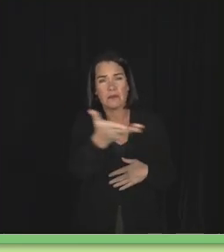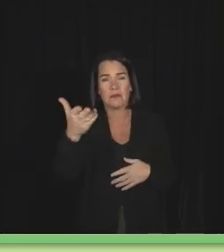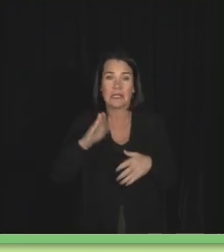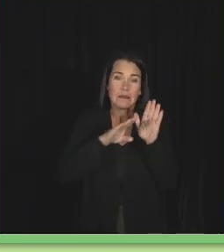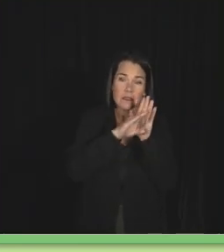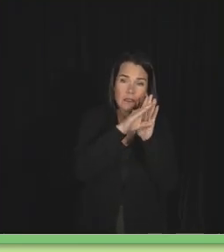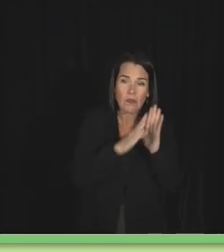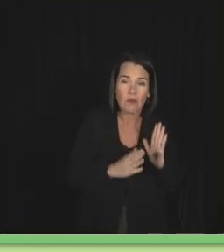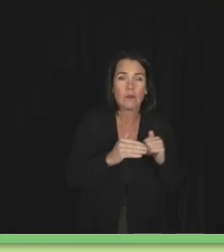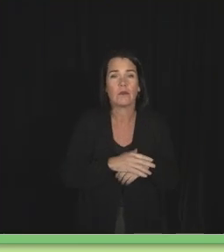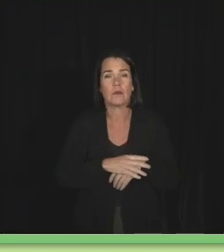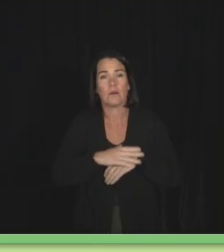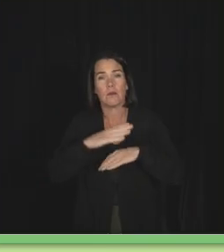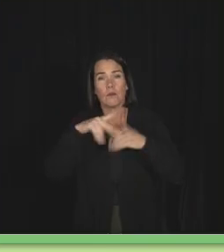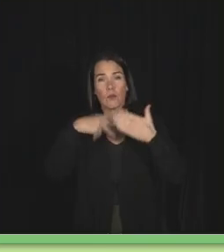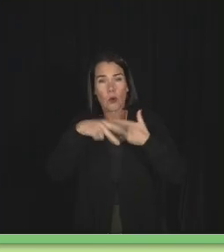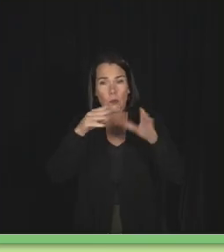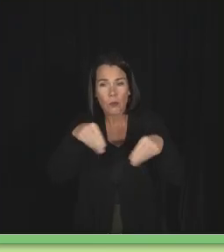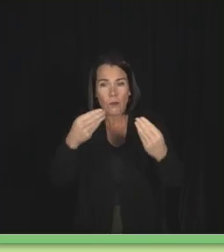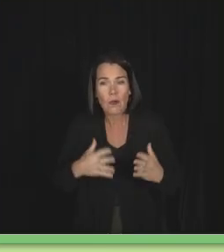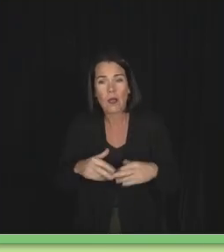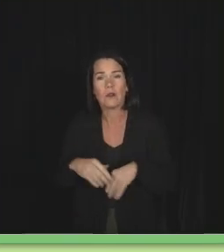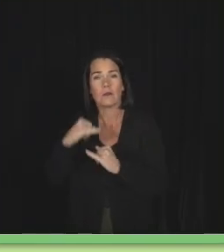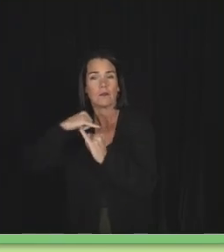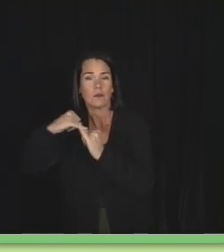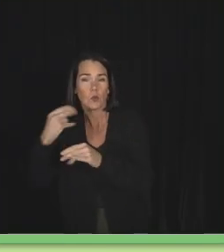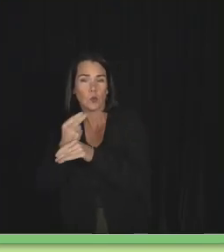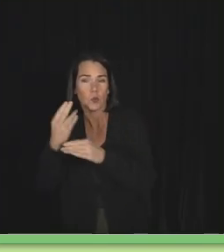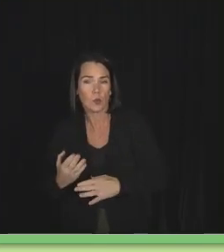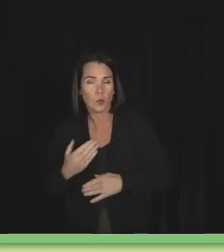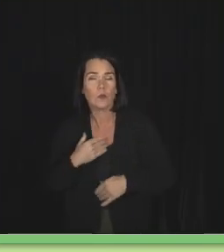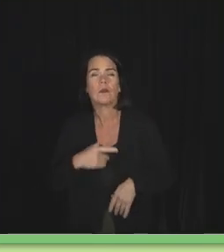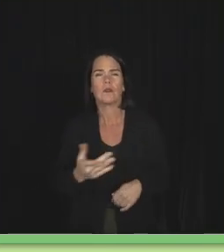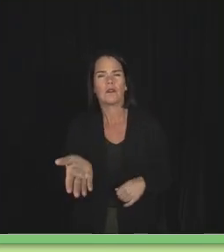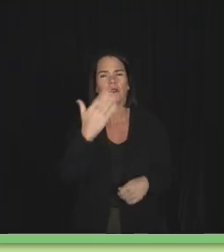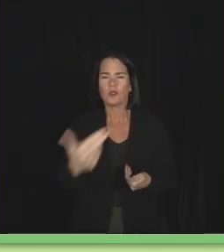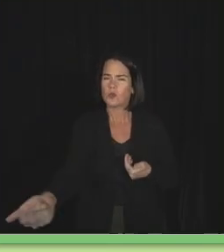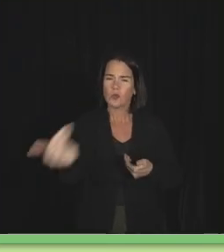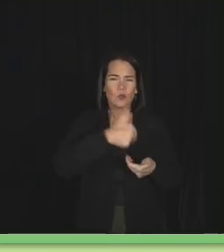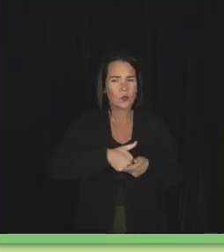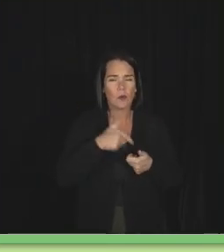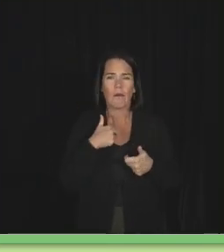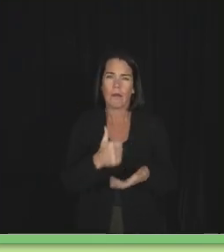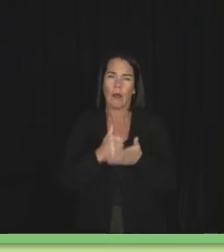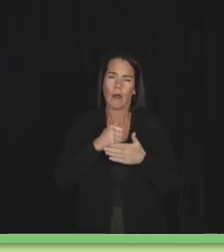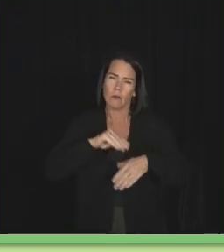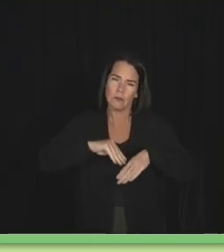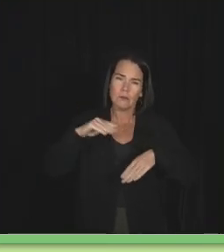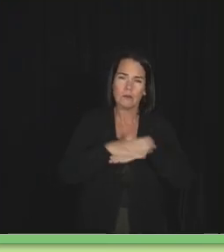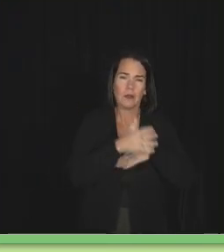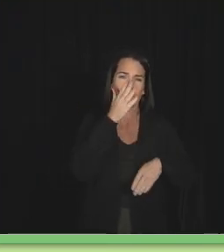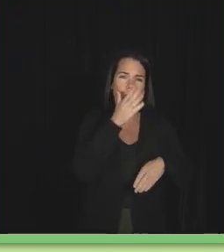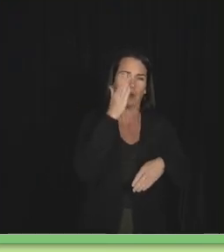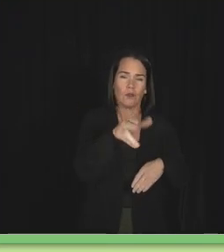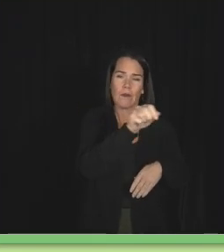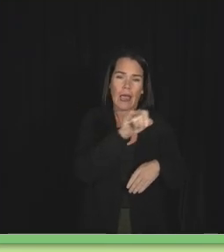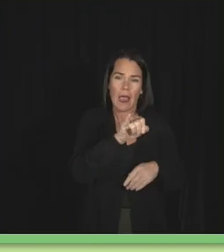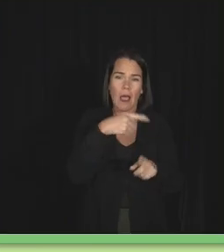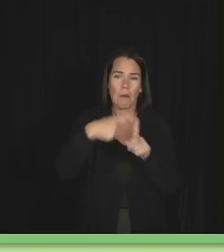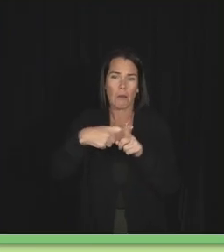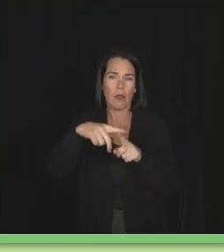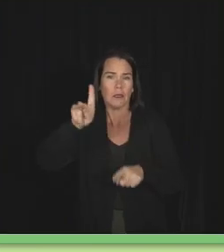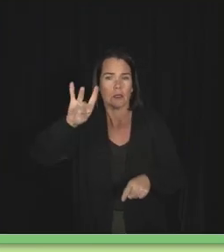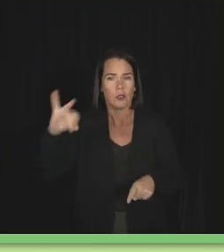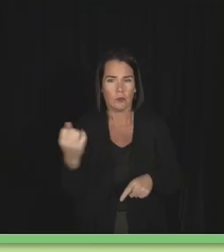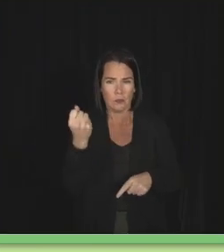developers, the platform providers, and end users to come join us to shape the future of AI on Kubernetes. So please